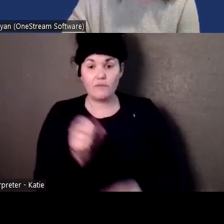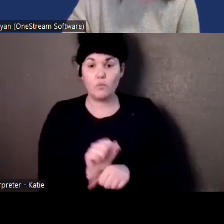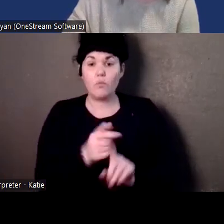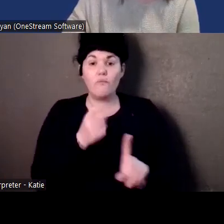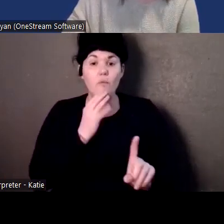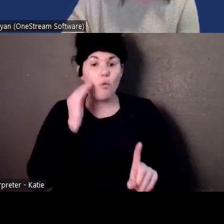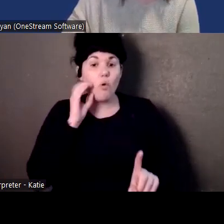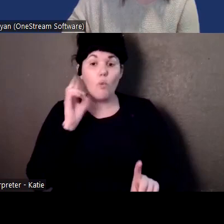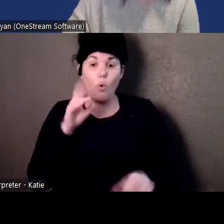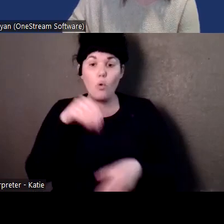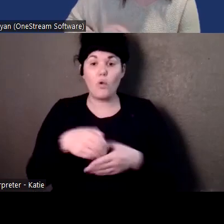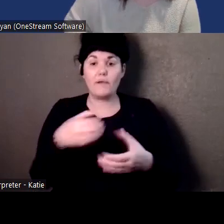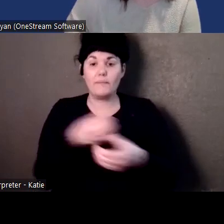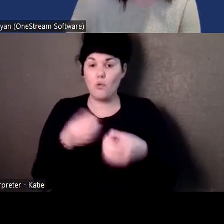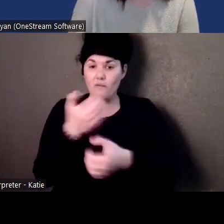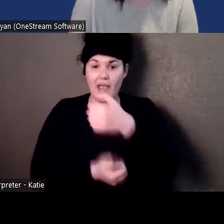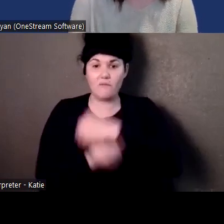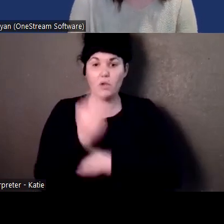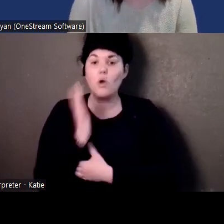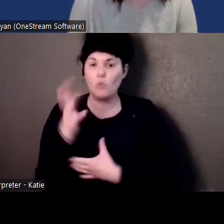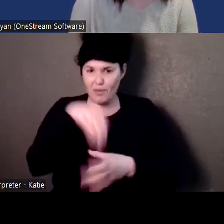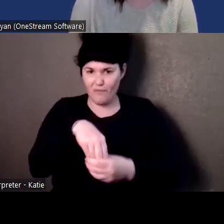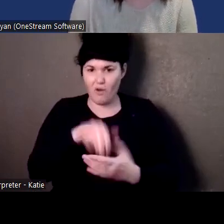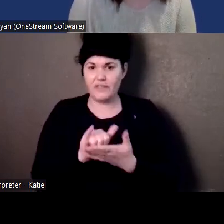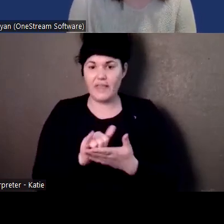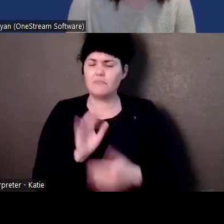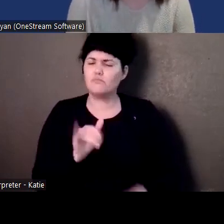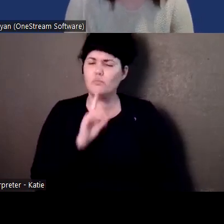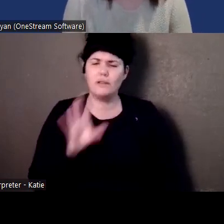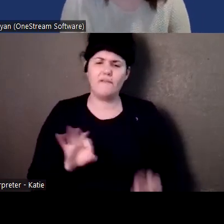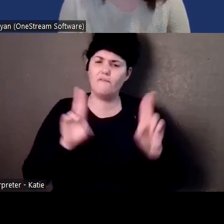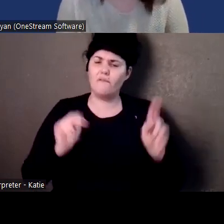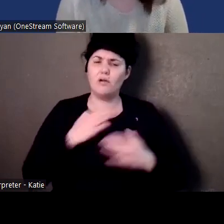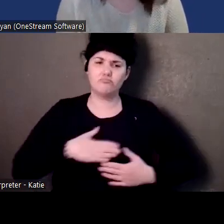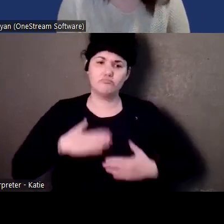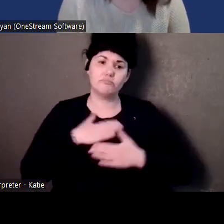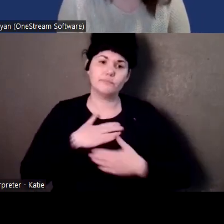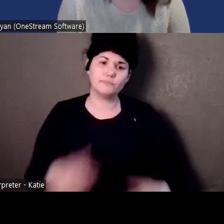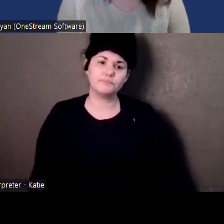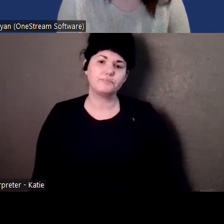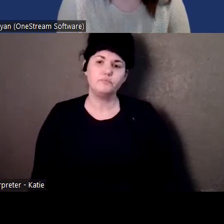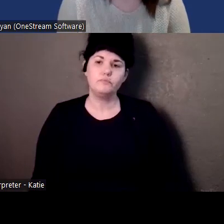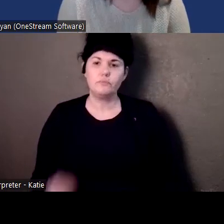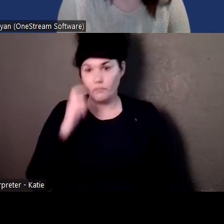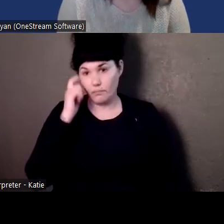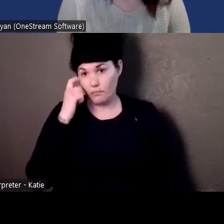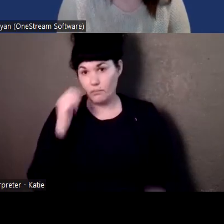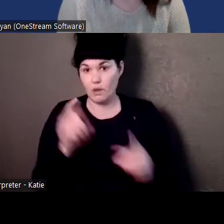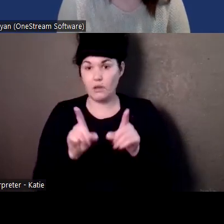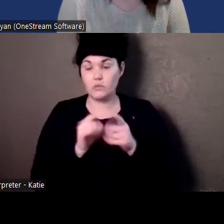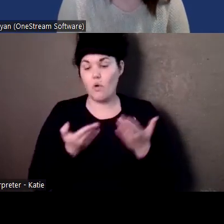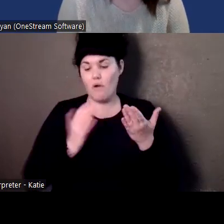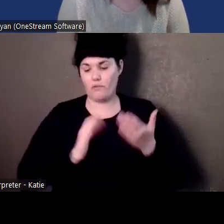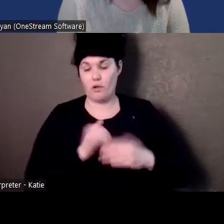everybody does participate in that, which has always been very fun. And we also offer our interns an